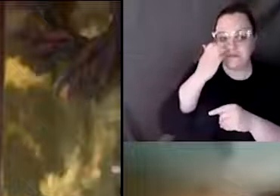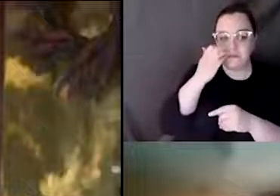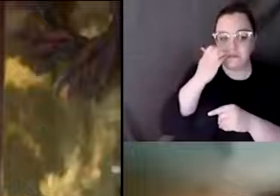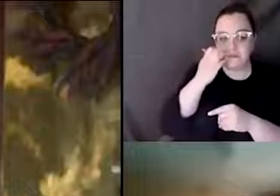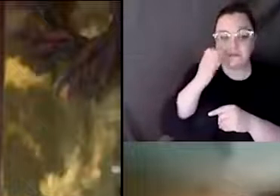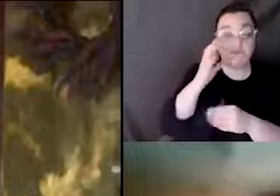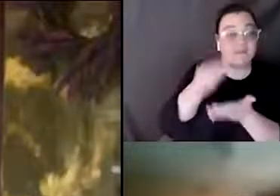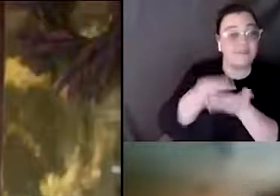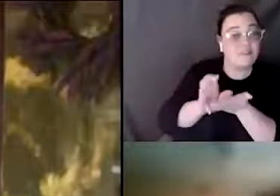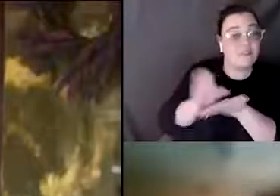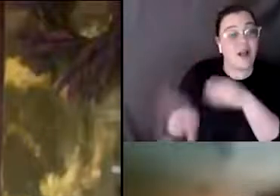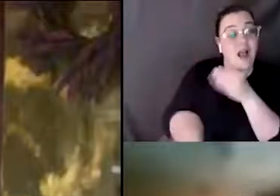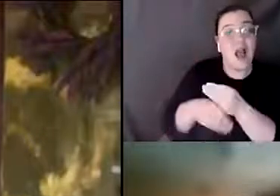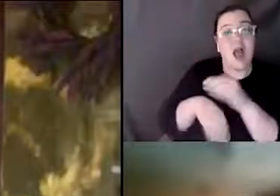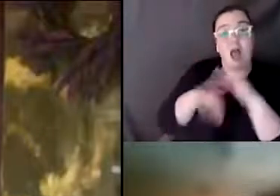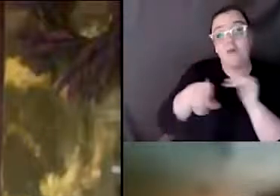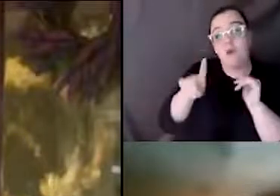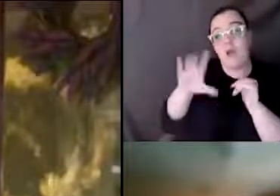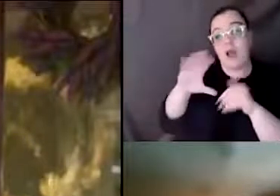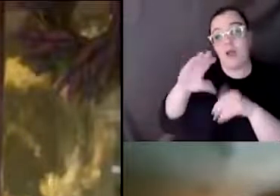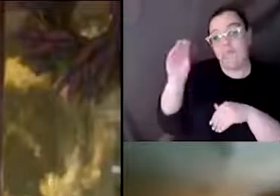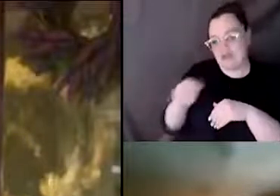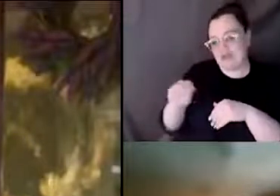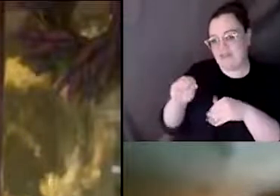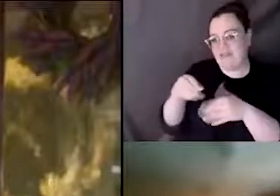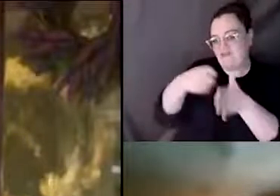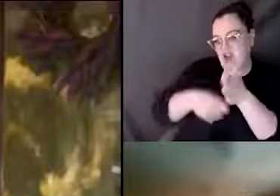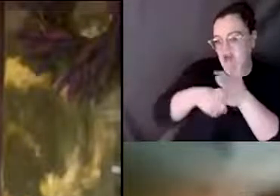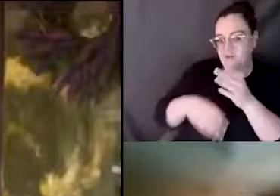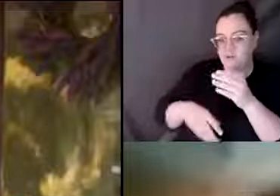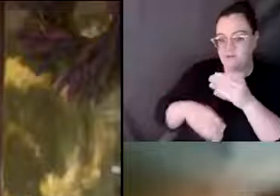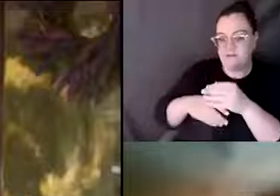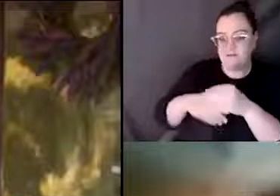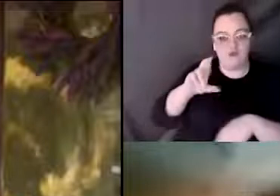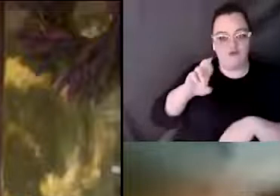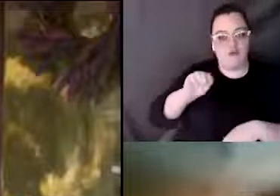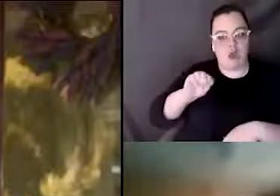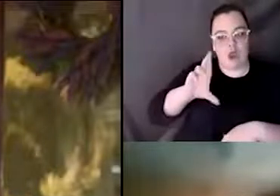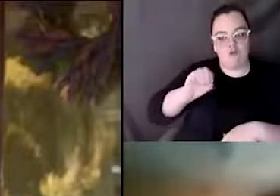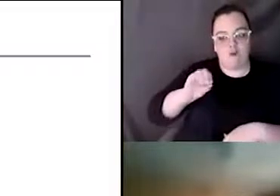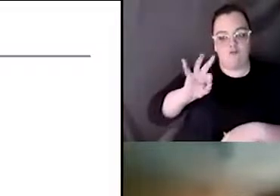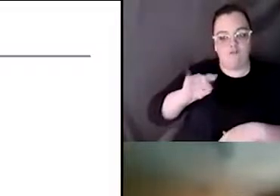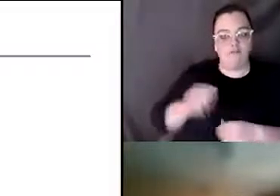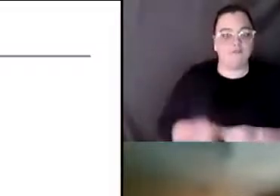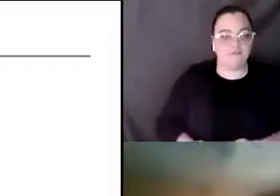funds up to 100% of the cost of the retrofit. Next slide, please.